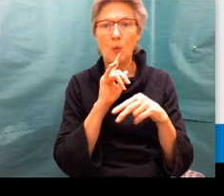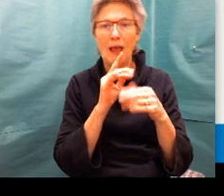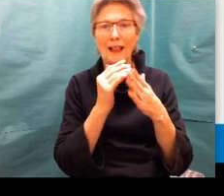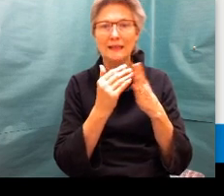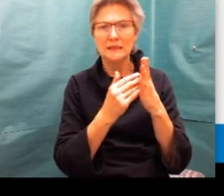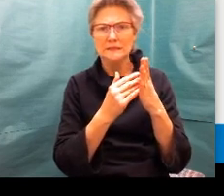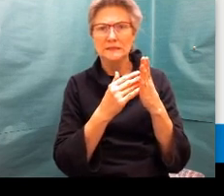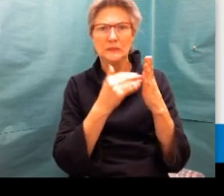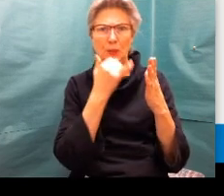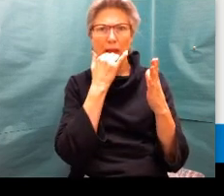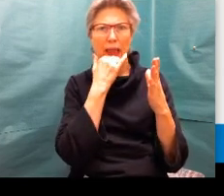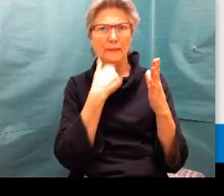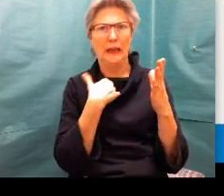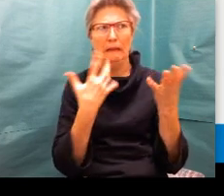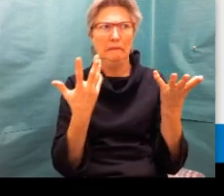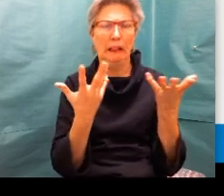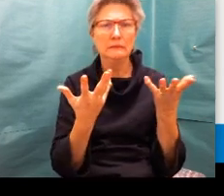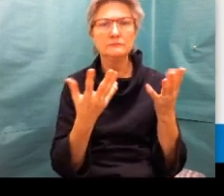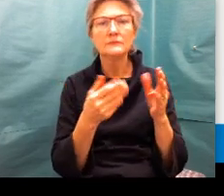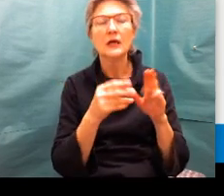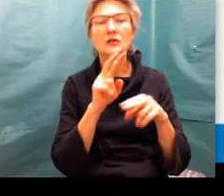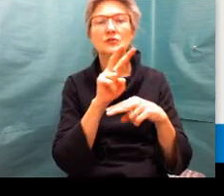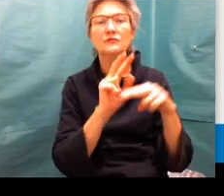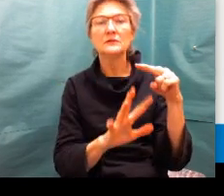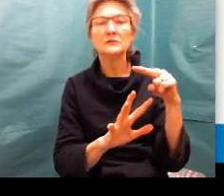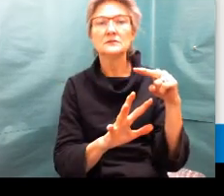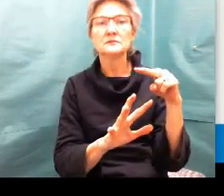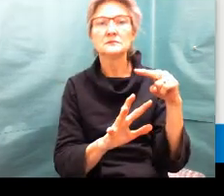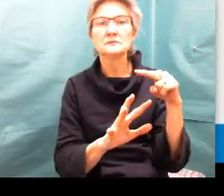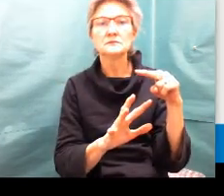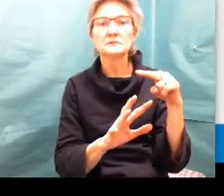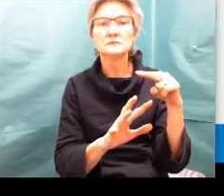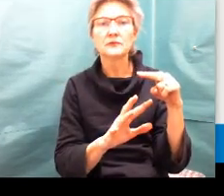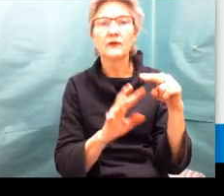What's going on here? We're going crazy. 2/5,